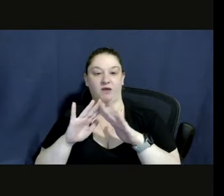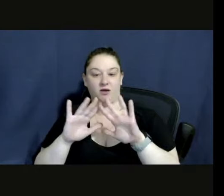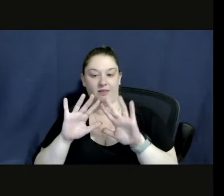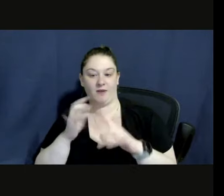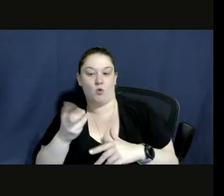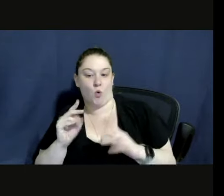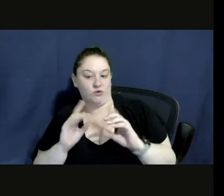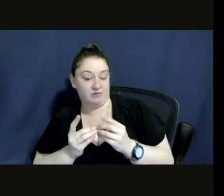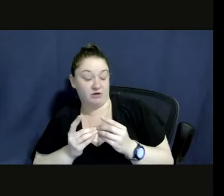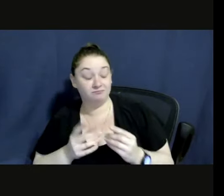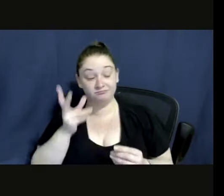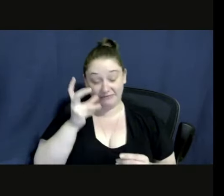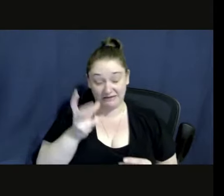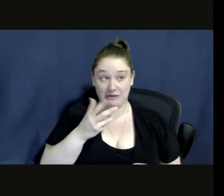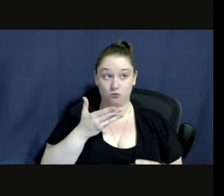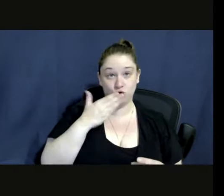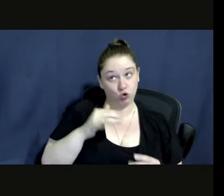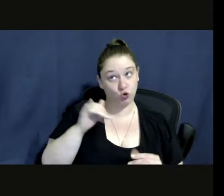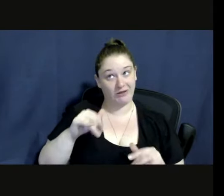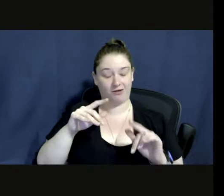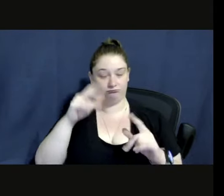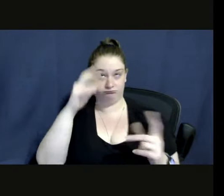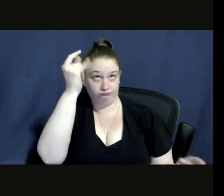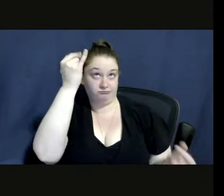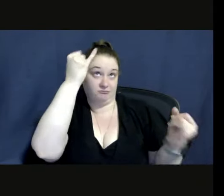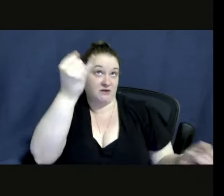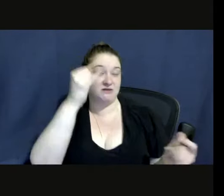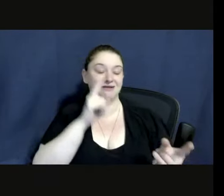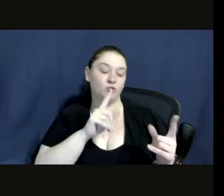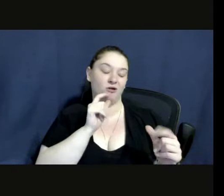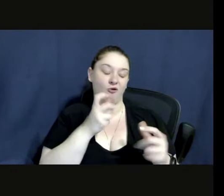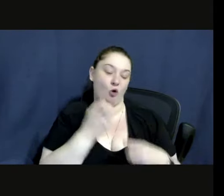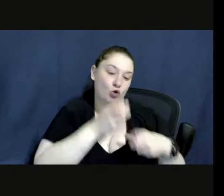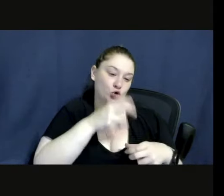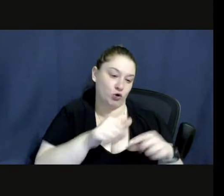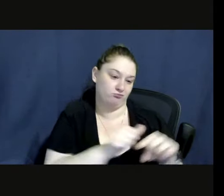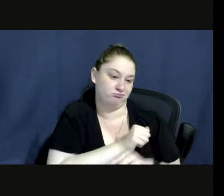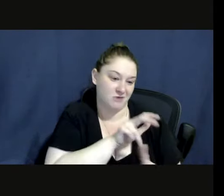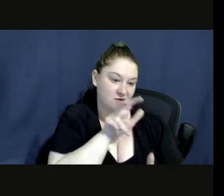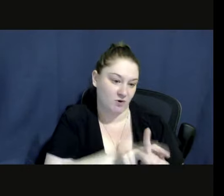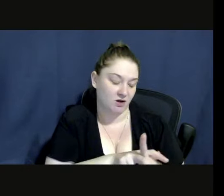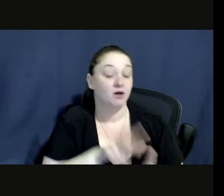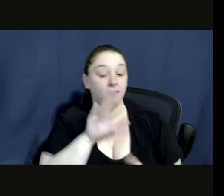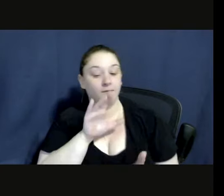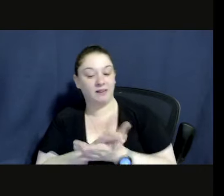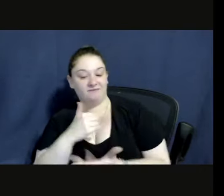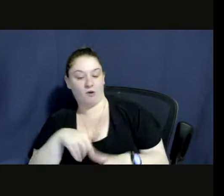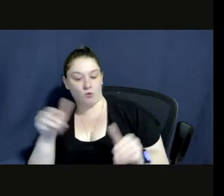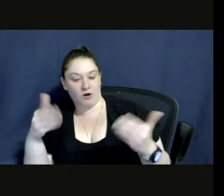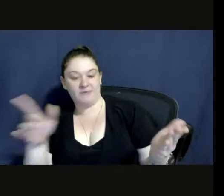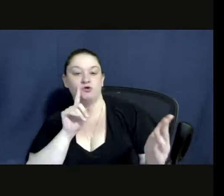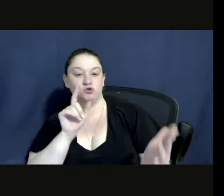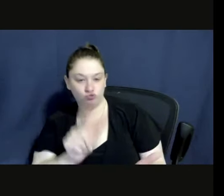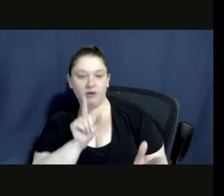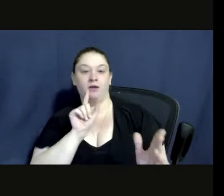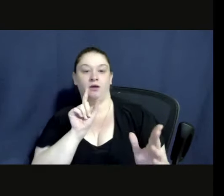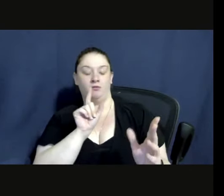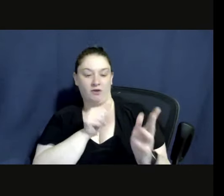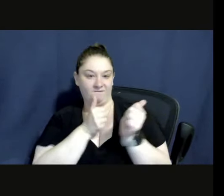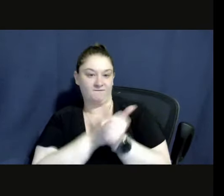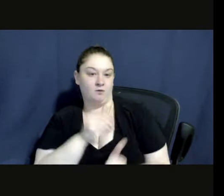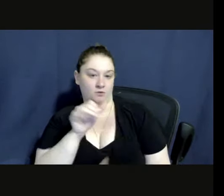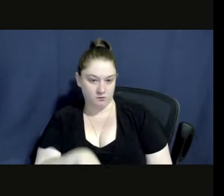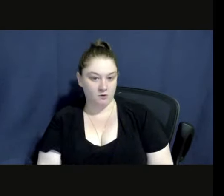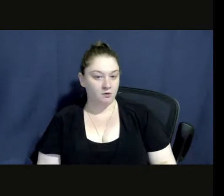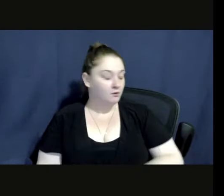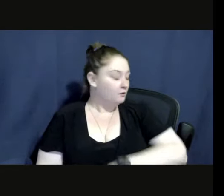principle, it is much harder in practice, and I believe that our recommendation this evening does that. It is a first team recommendation. So